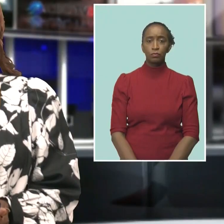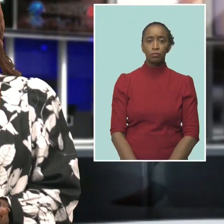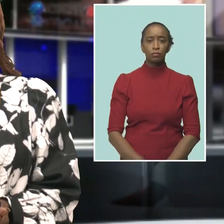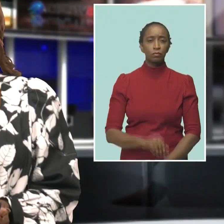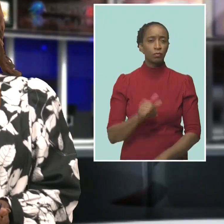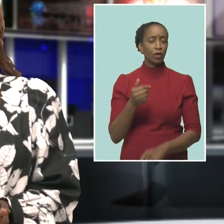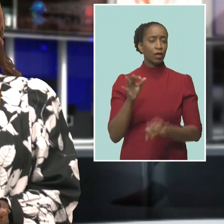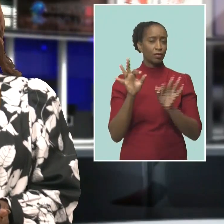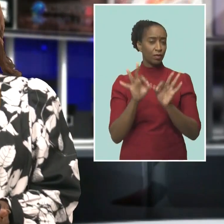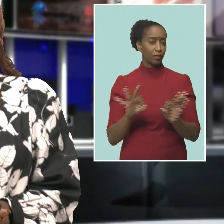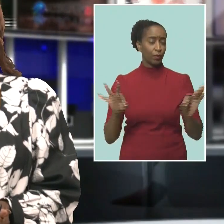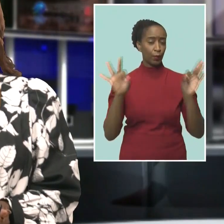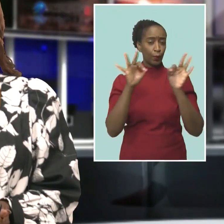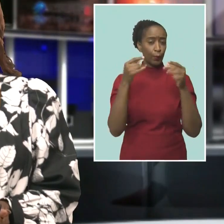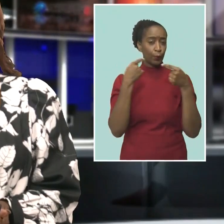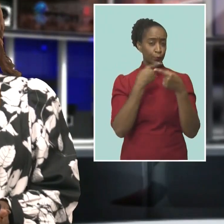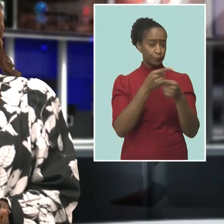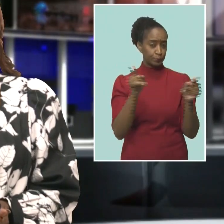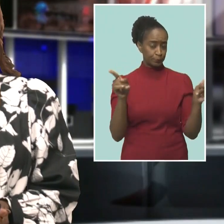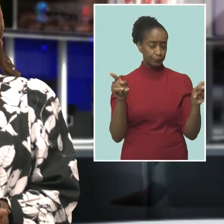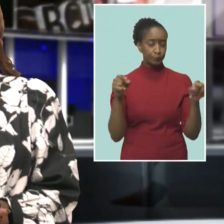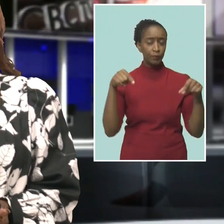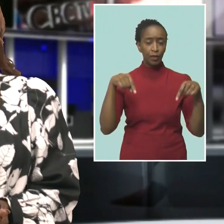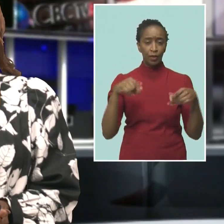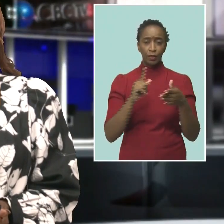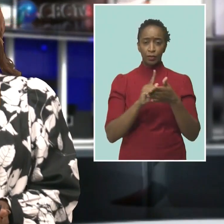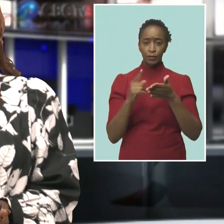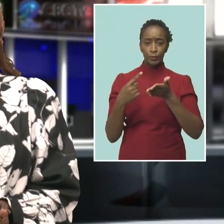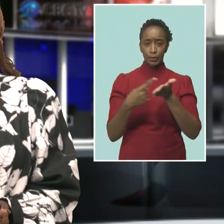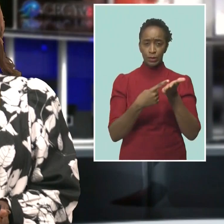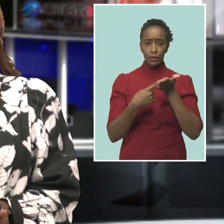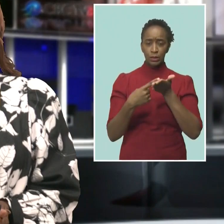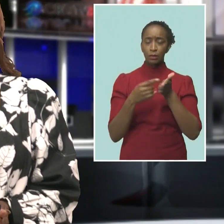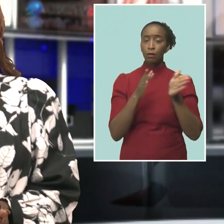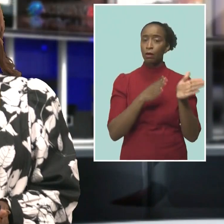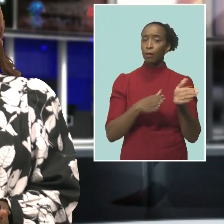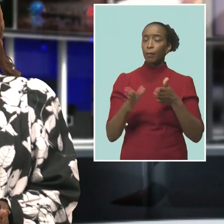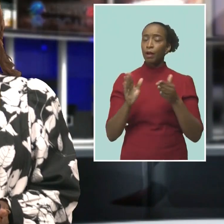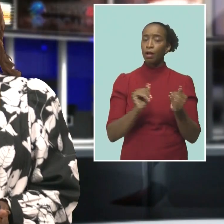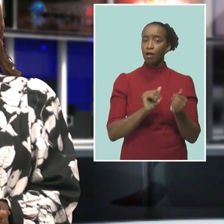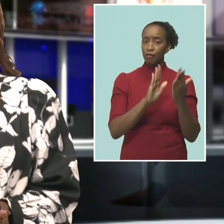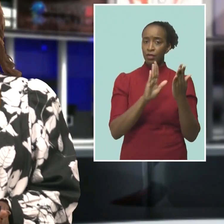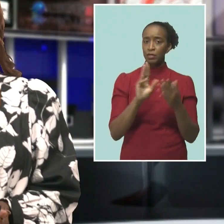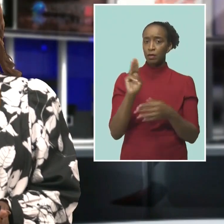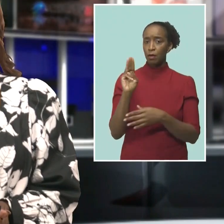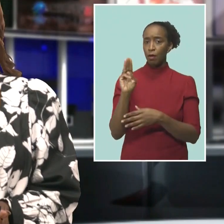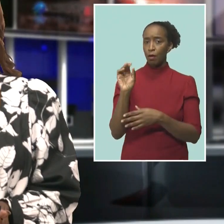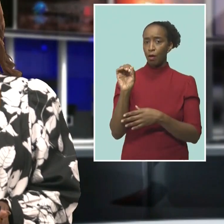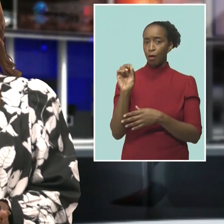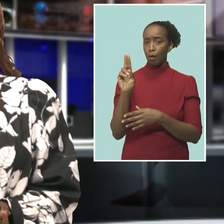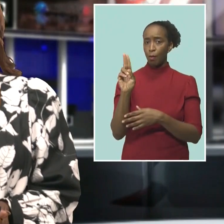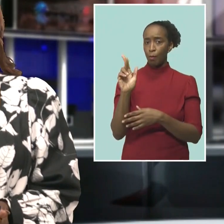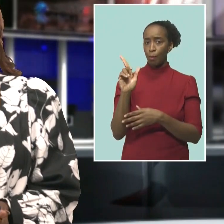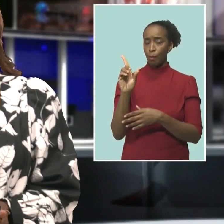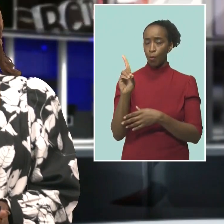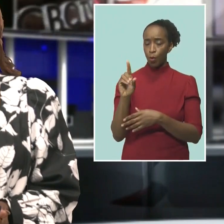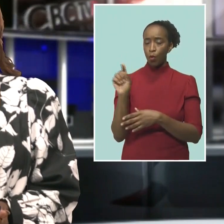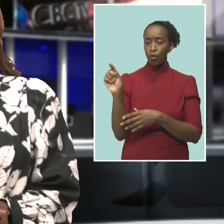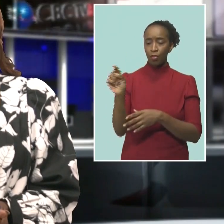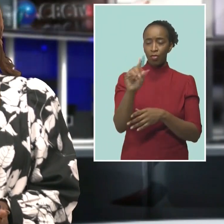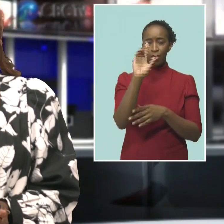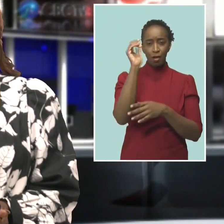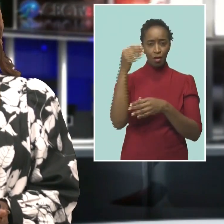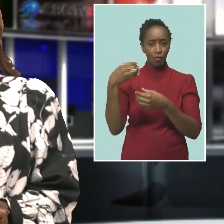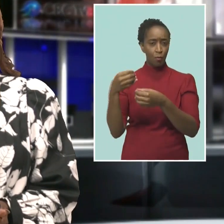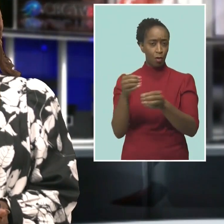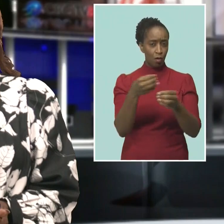Another major announcement coming out of this week's estimates is a plan to deal with the issue of mold in government offices. It was announced